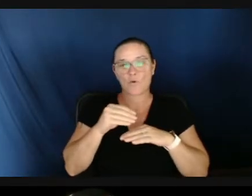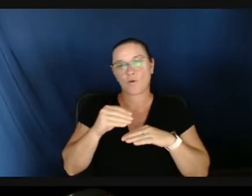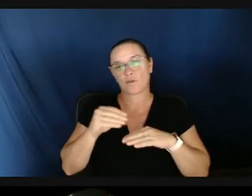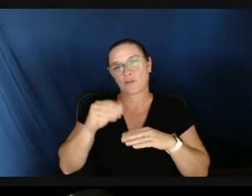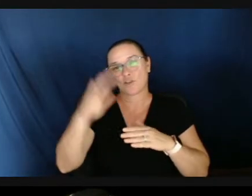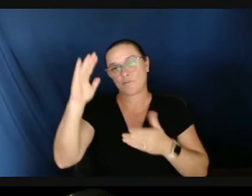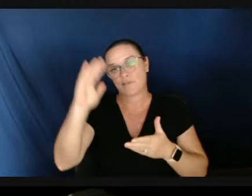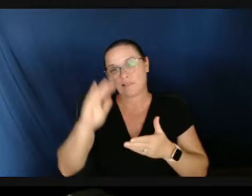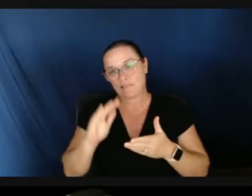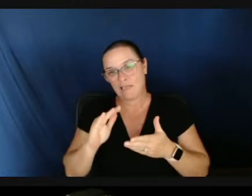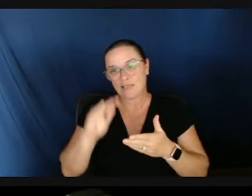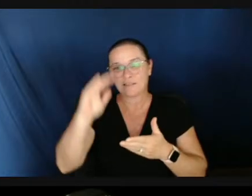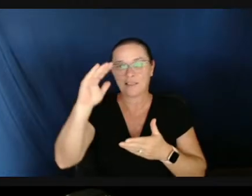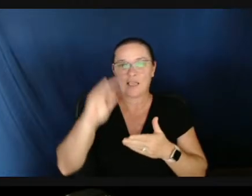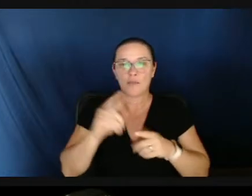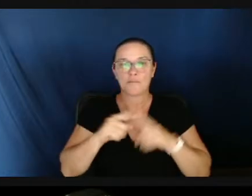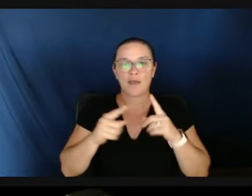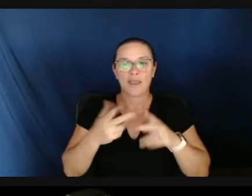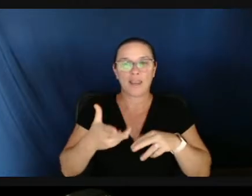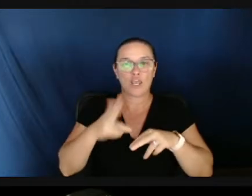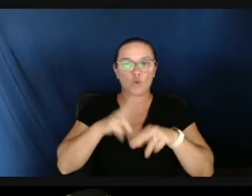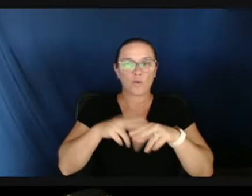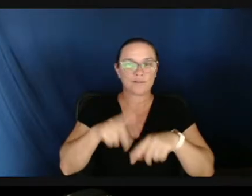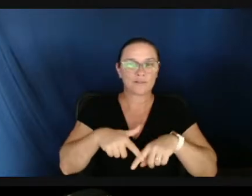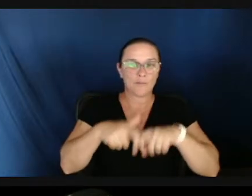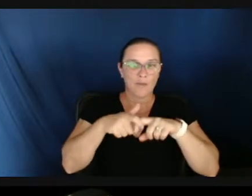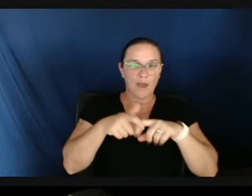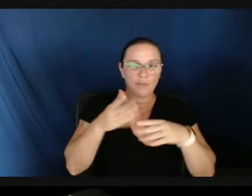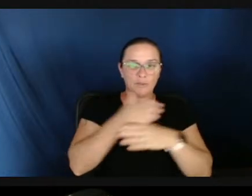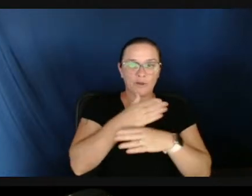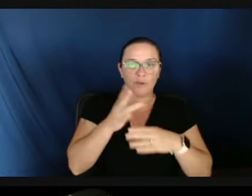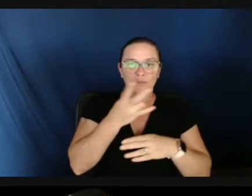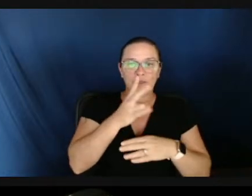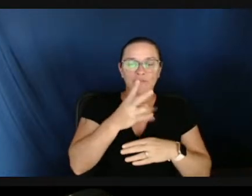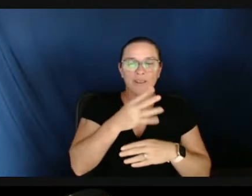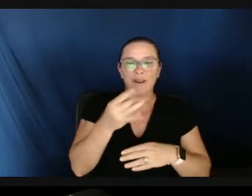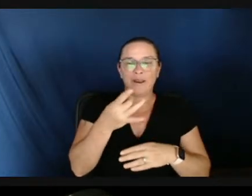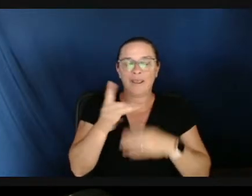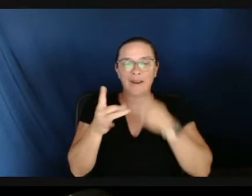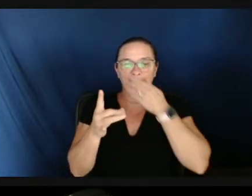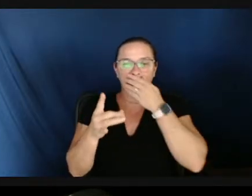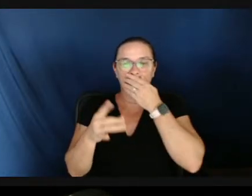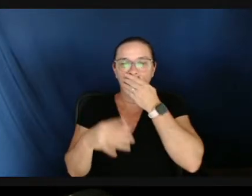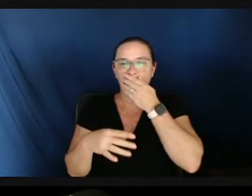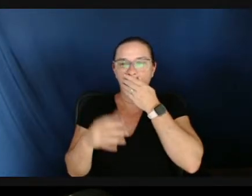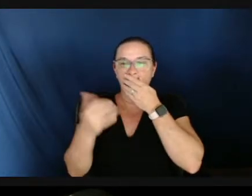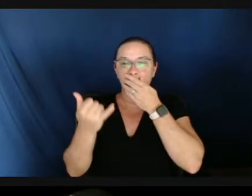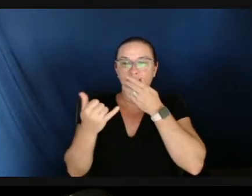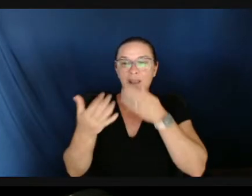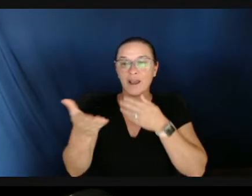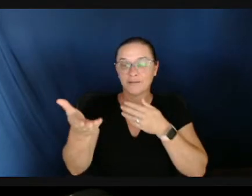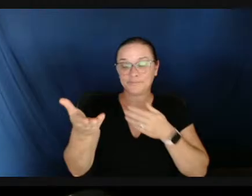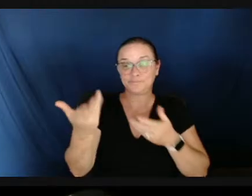that does increase the pause following episode 17. So this bottom right here is showing the pauses.